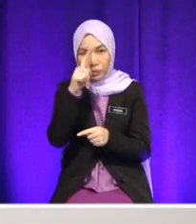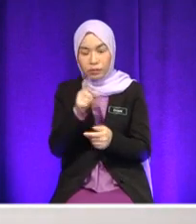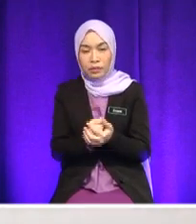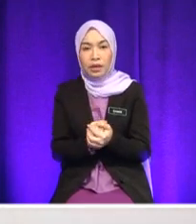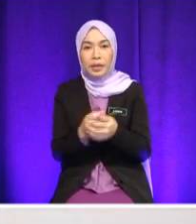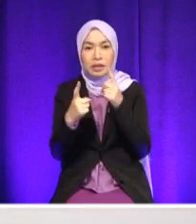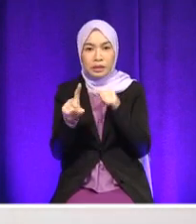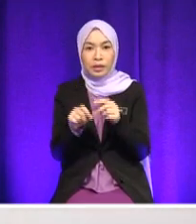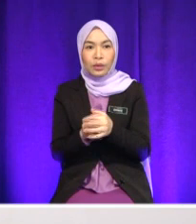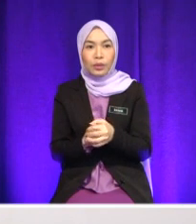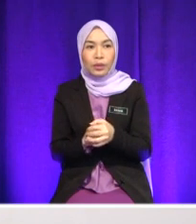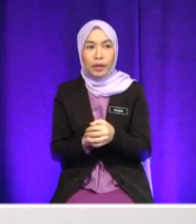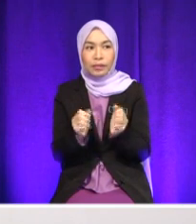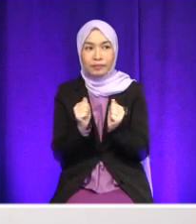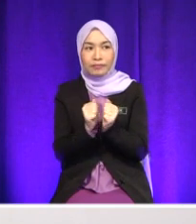Rachel?